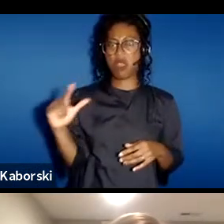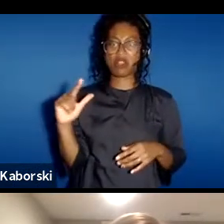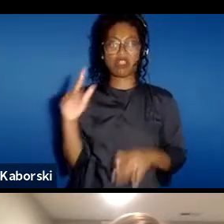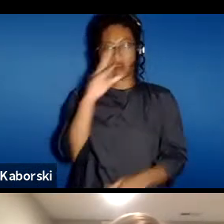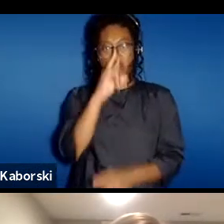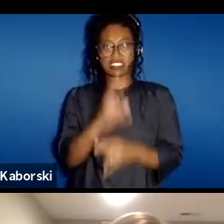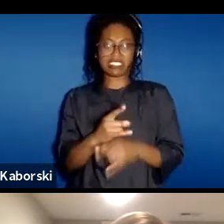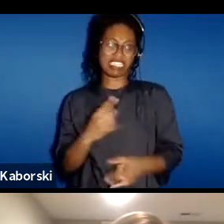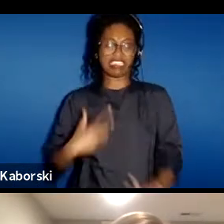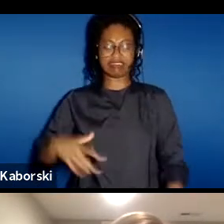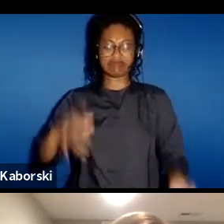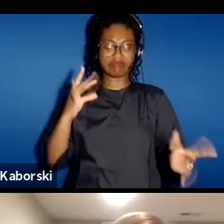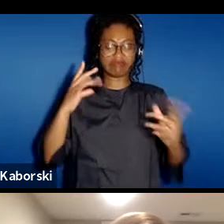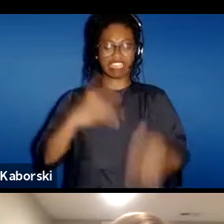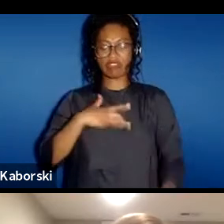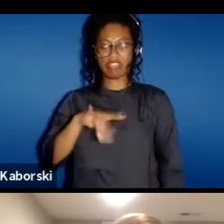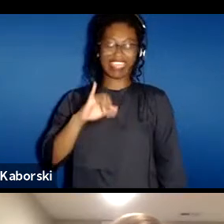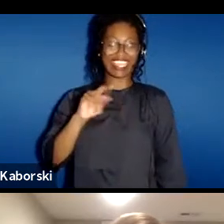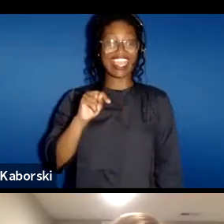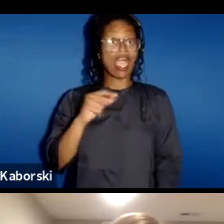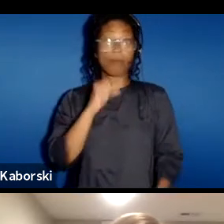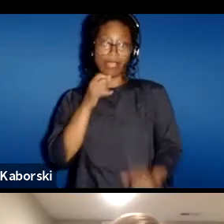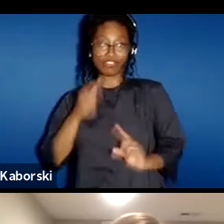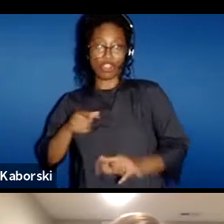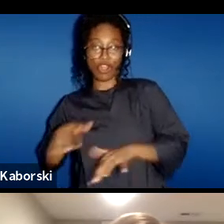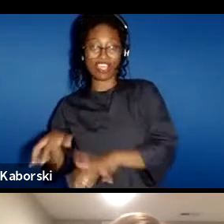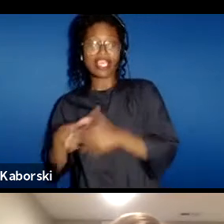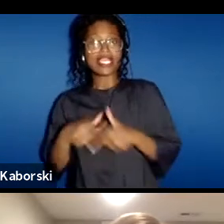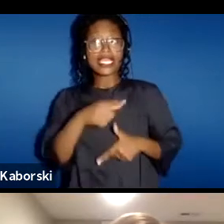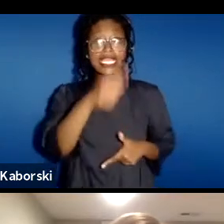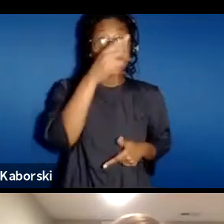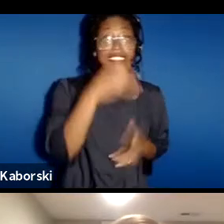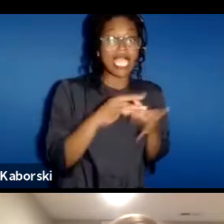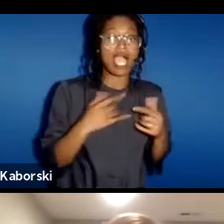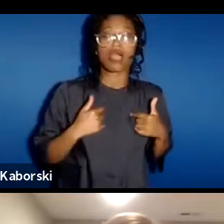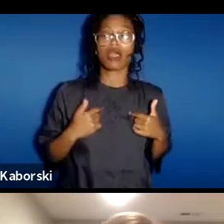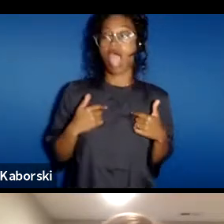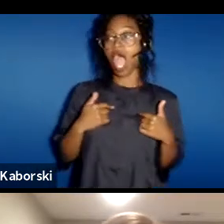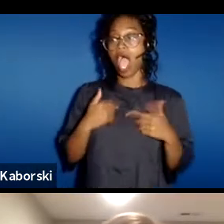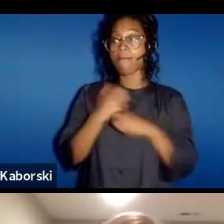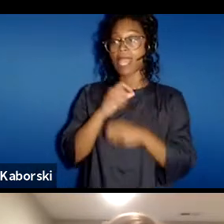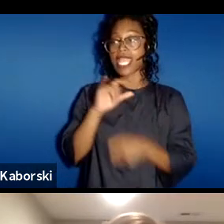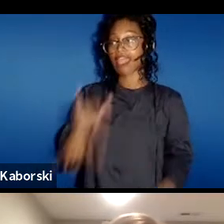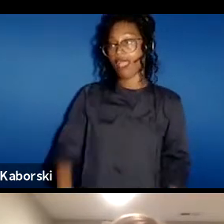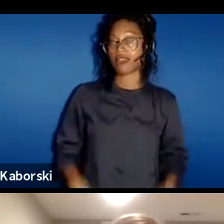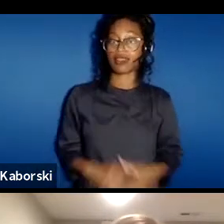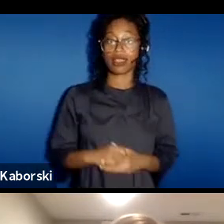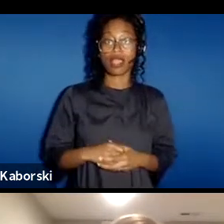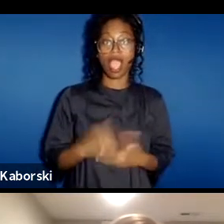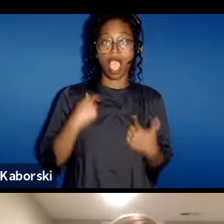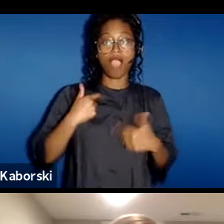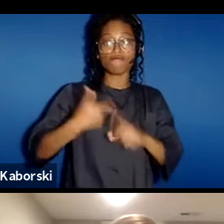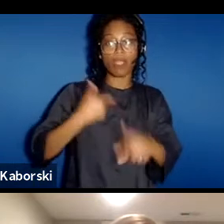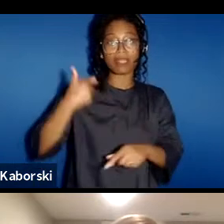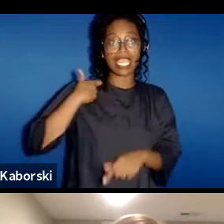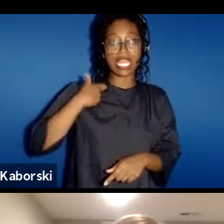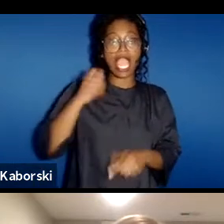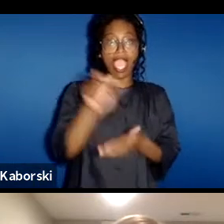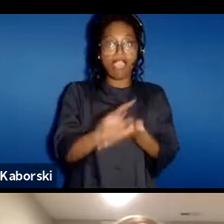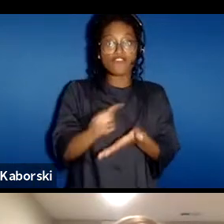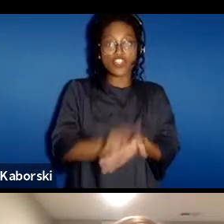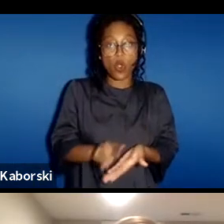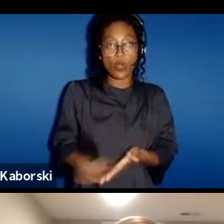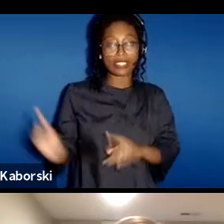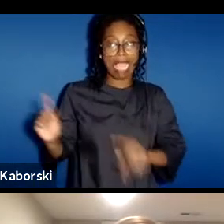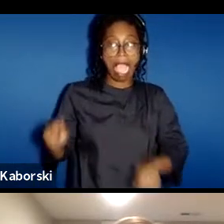not the target, right? And the guy said, I'm the one who made that. And I come from Canada every 2 weeks. And so that was